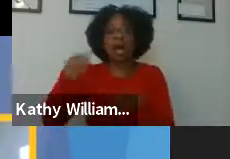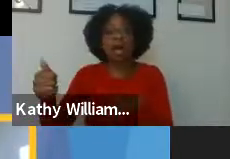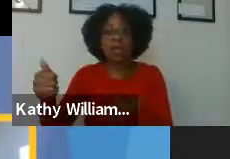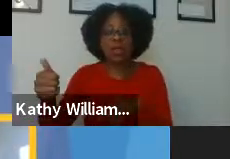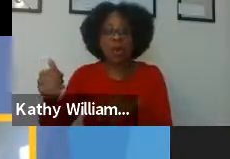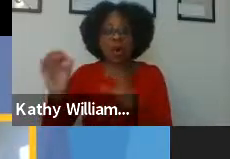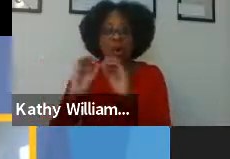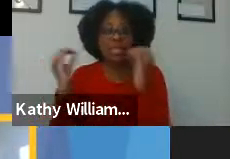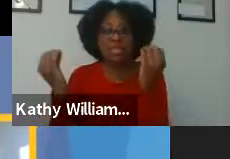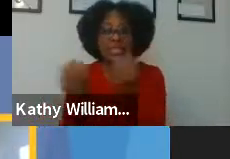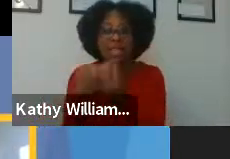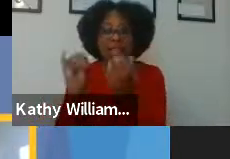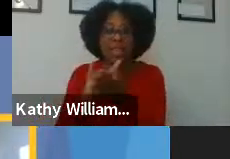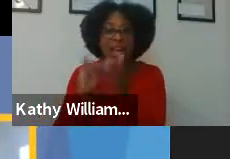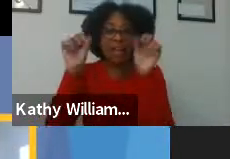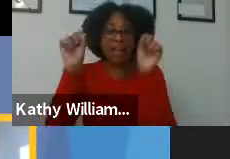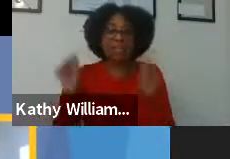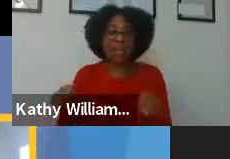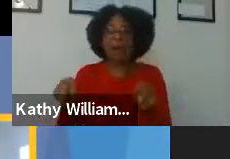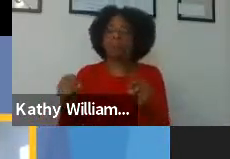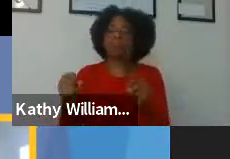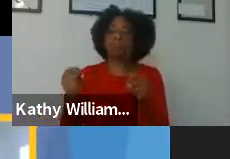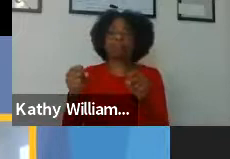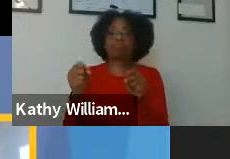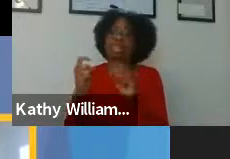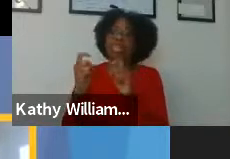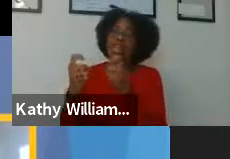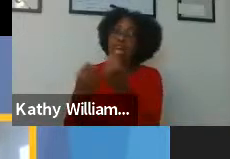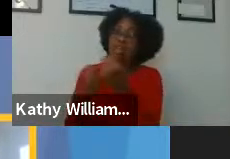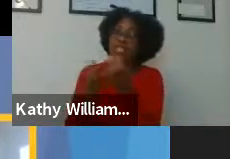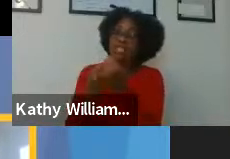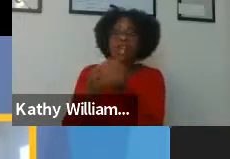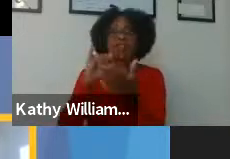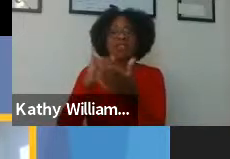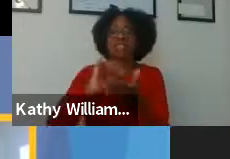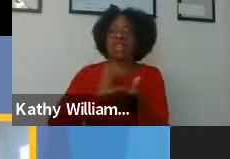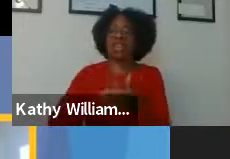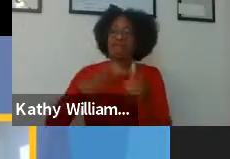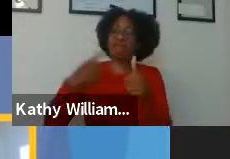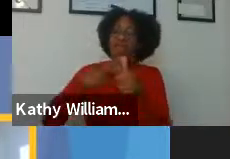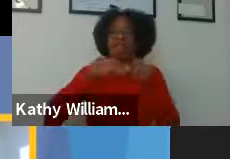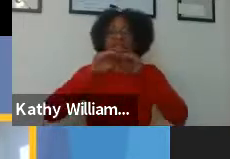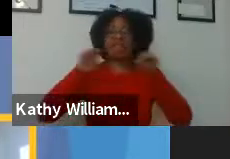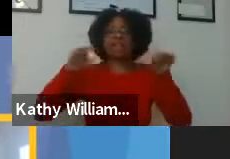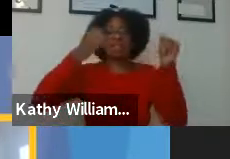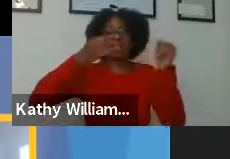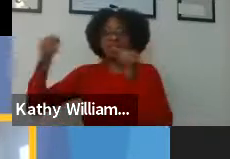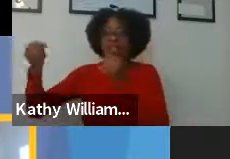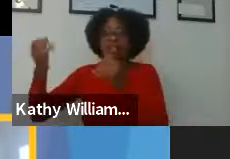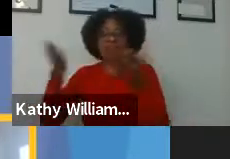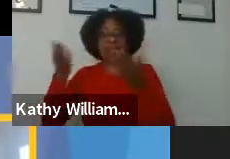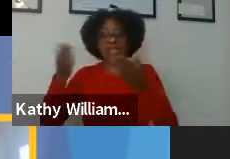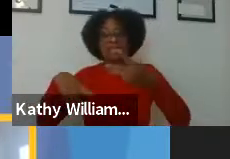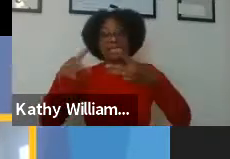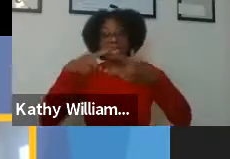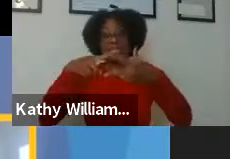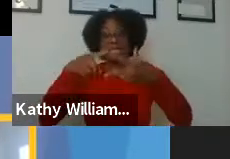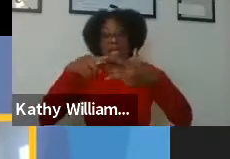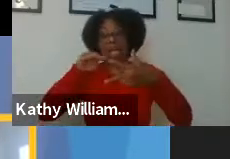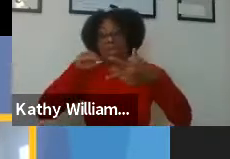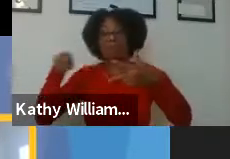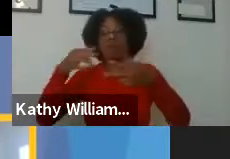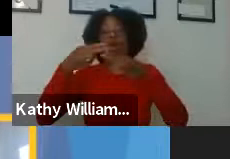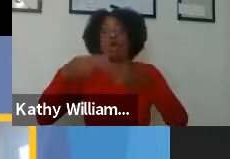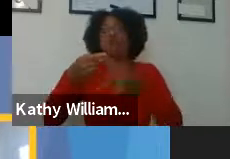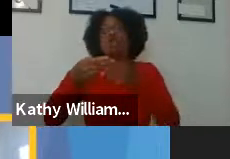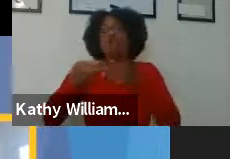able to provide advocacy. This is our first level of individual services. Our second level of individual services is called